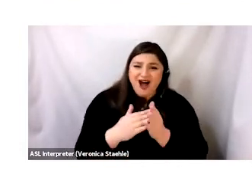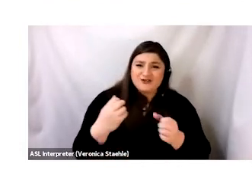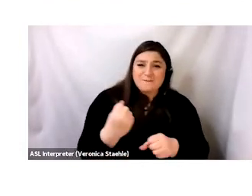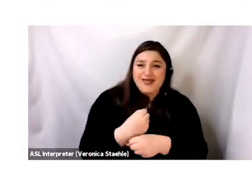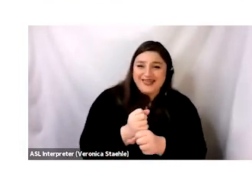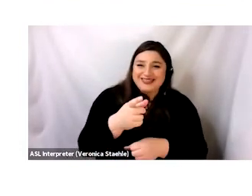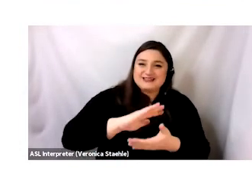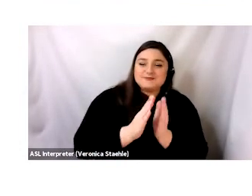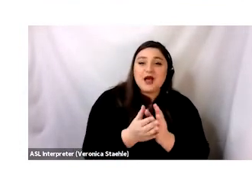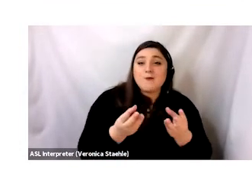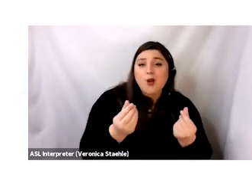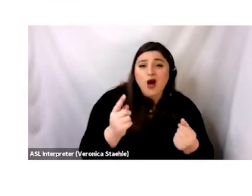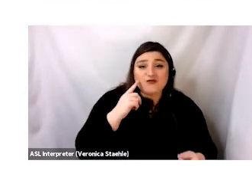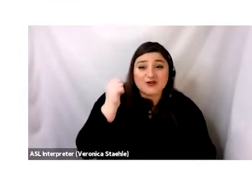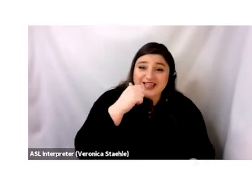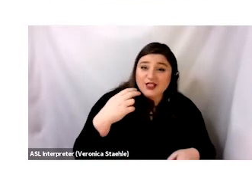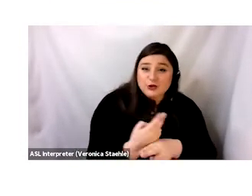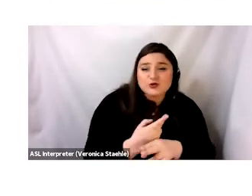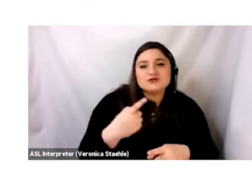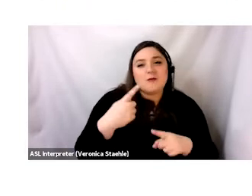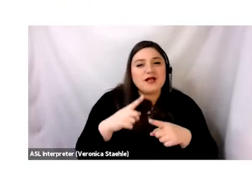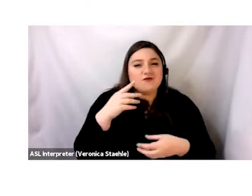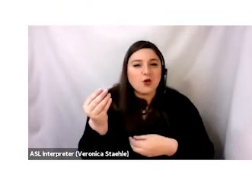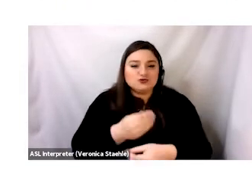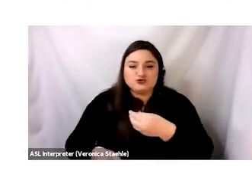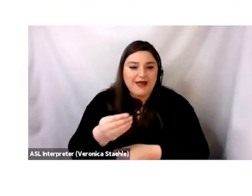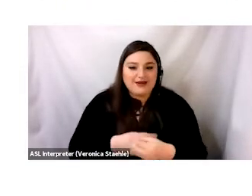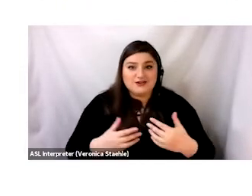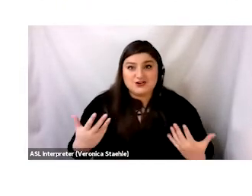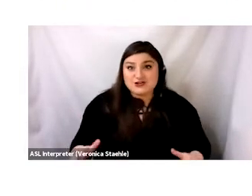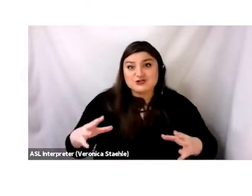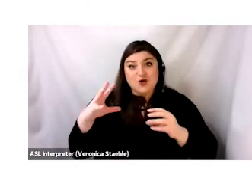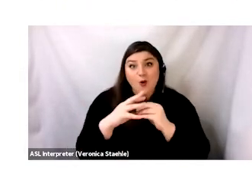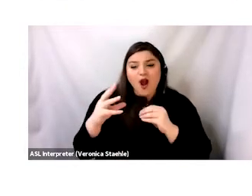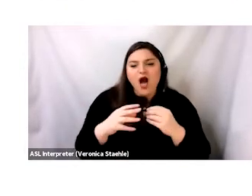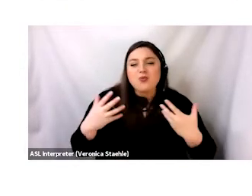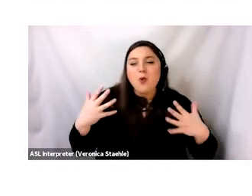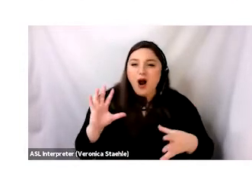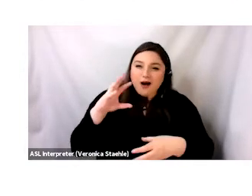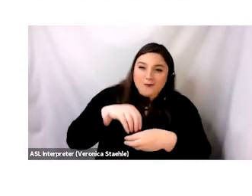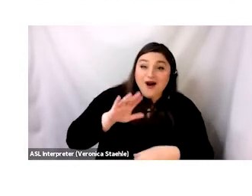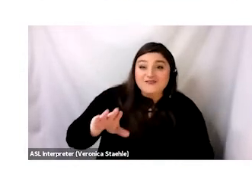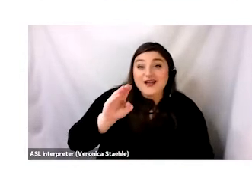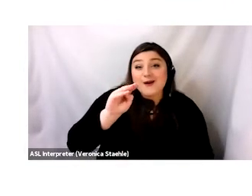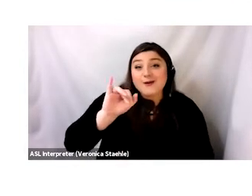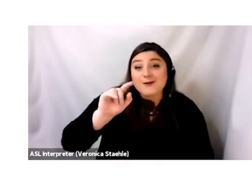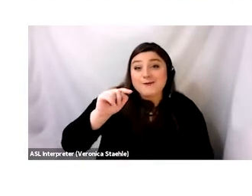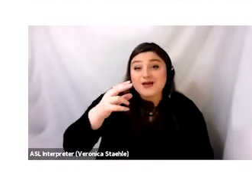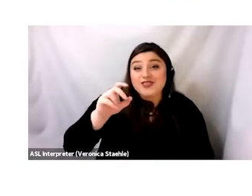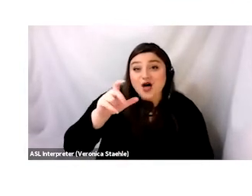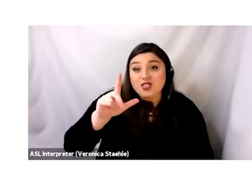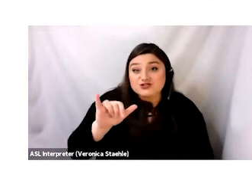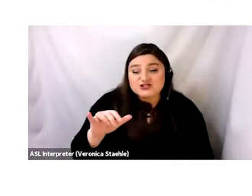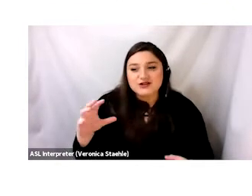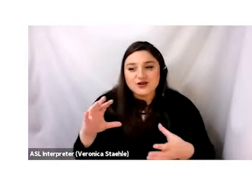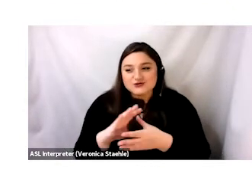and trade as well. So across indigenous cultures, cotton was part of their mythology. It was used in storytelling. It was used